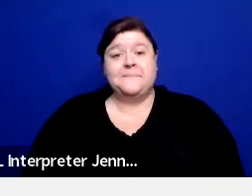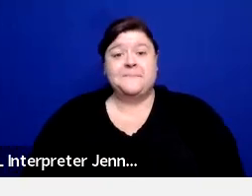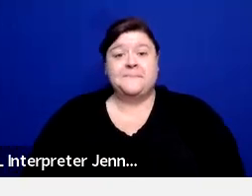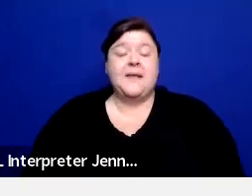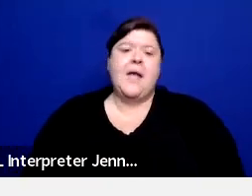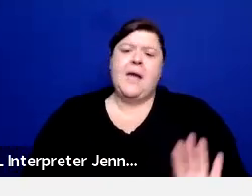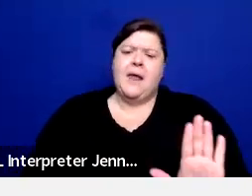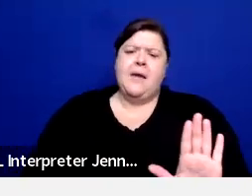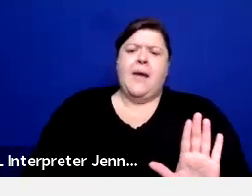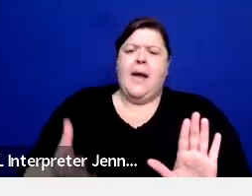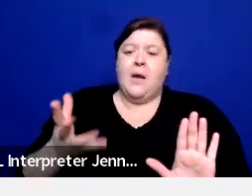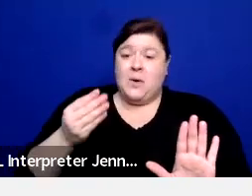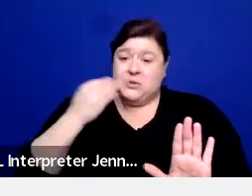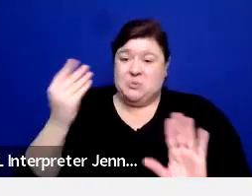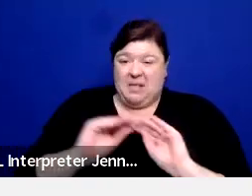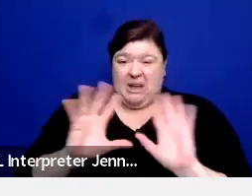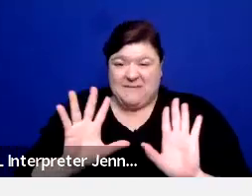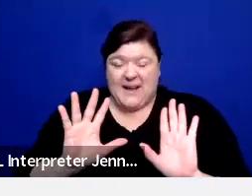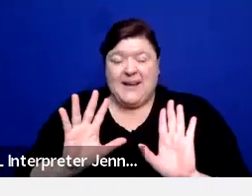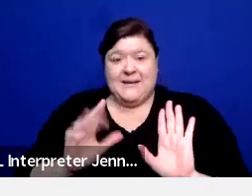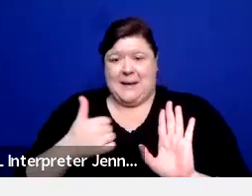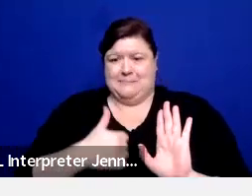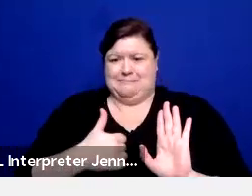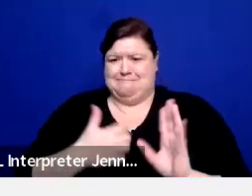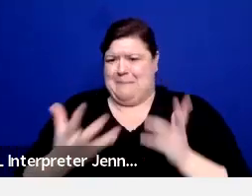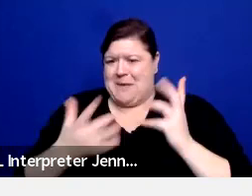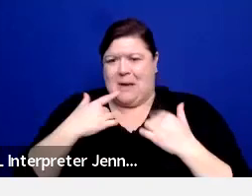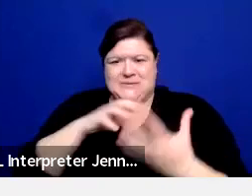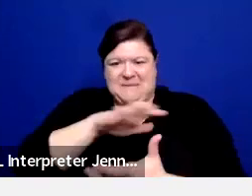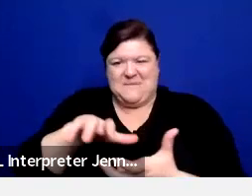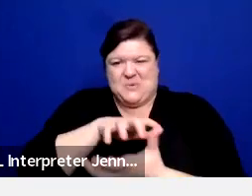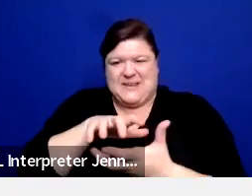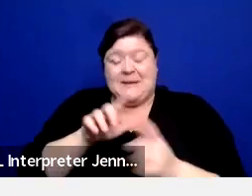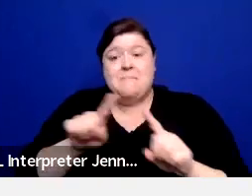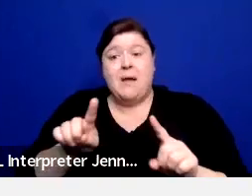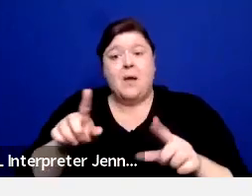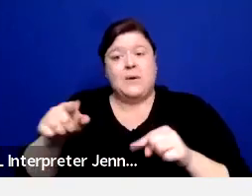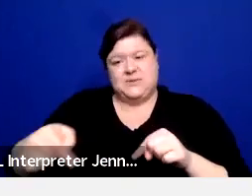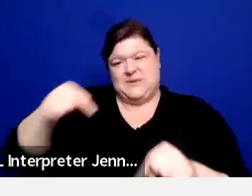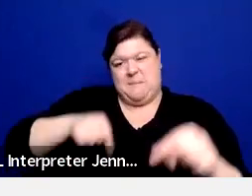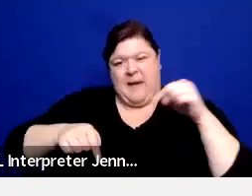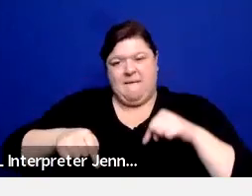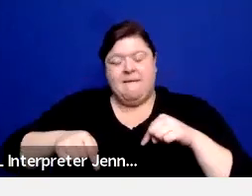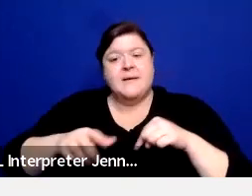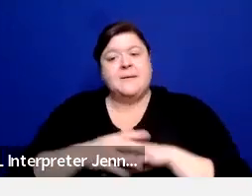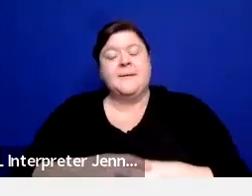And I wanted to make one clarification. I fear I may have been confusing, but I wanted to take a step back